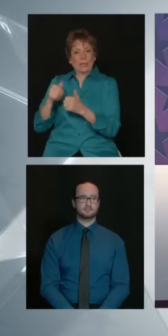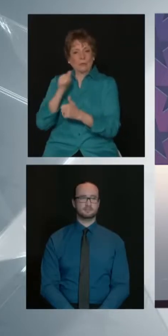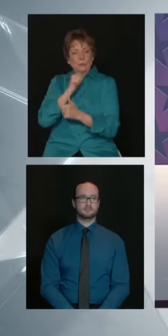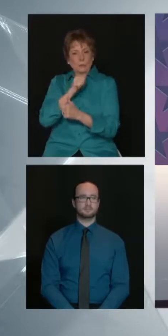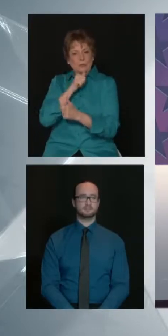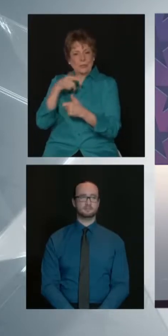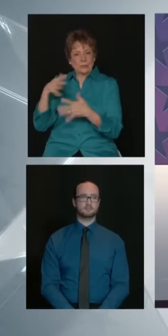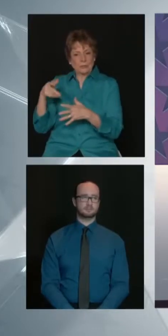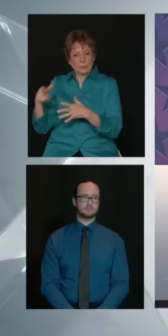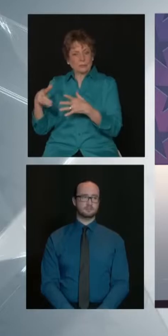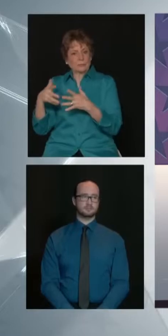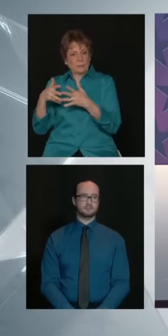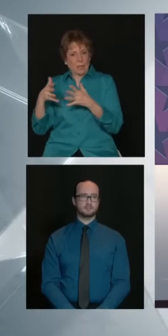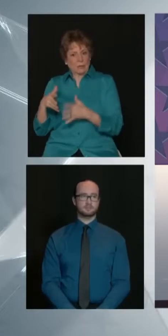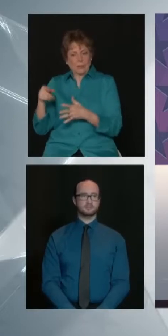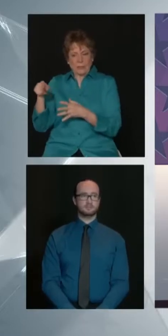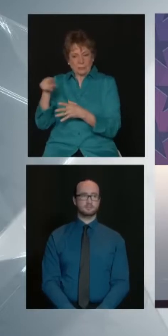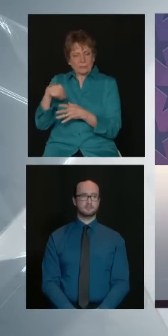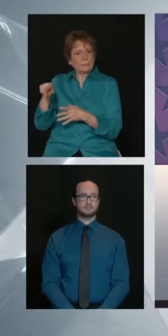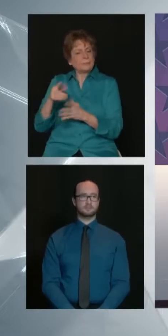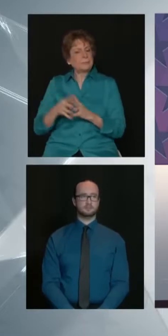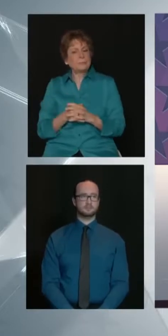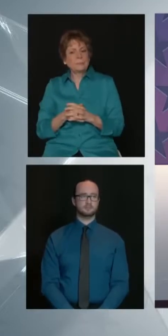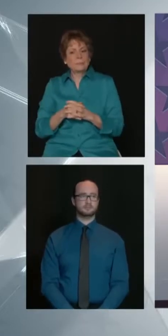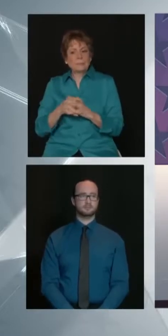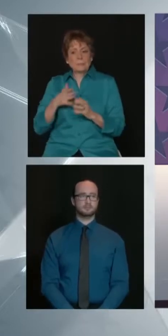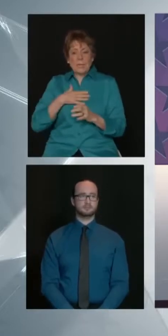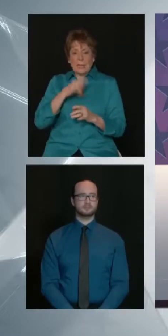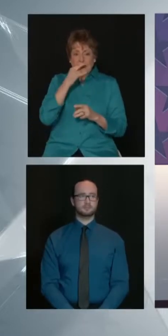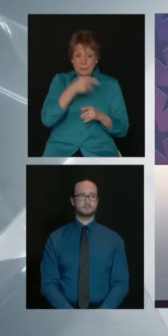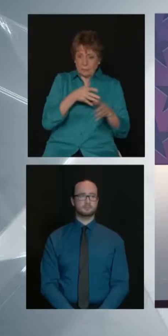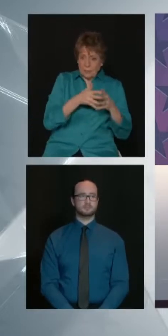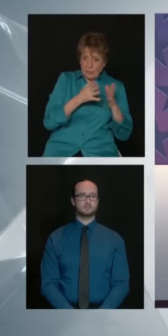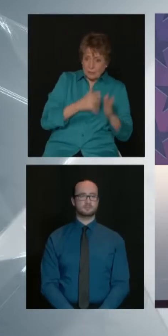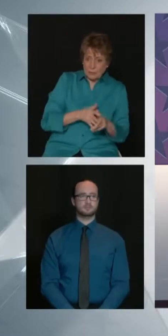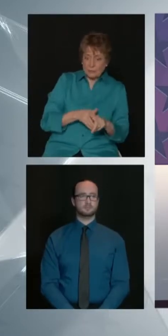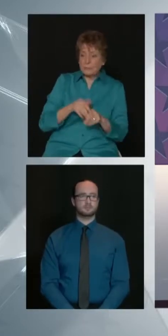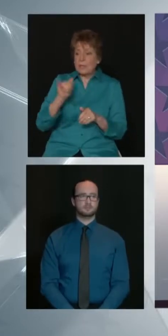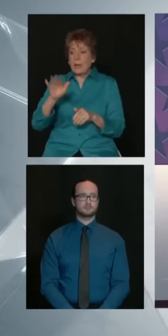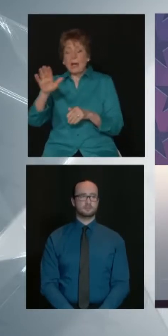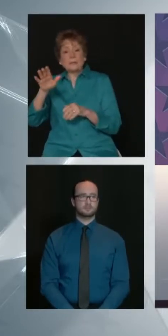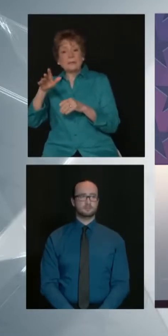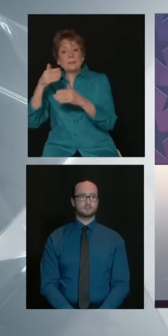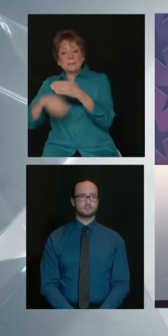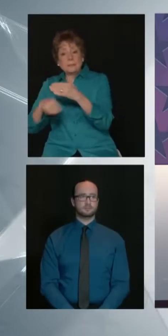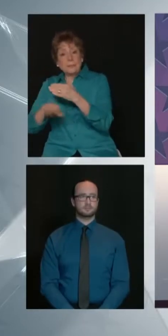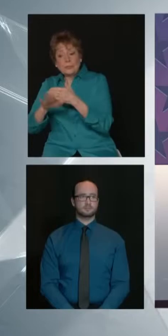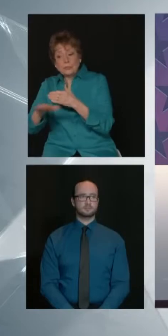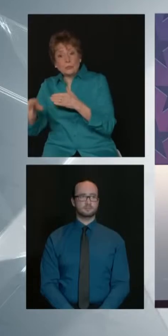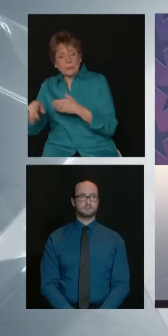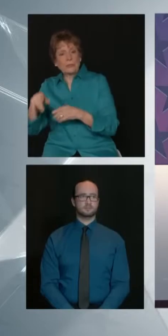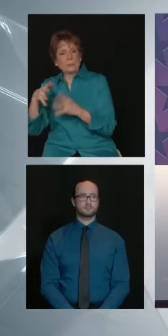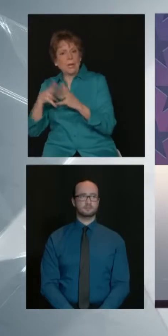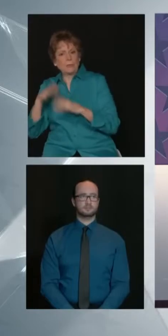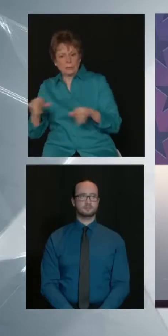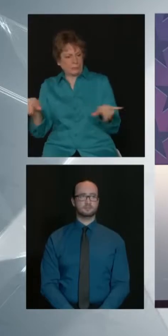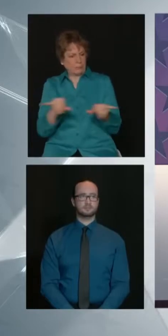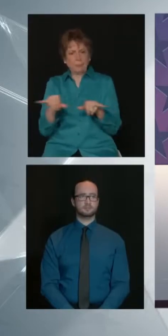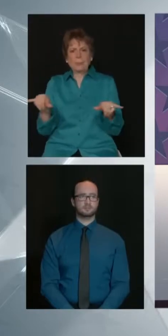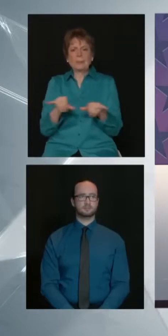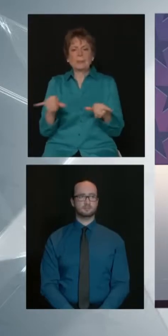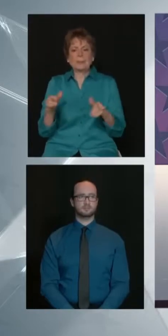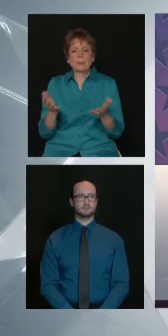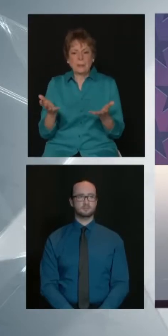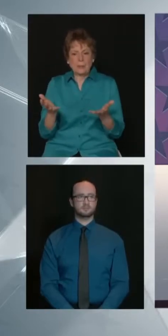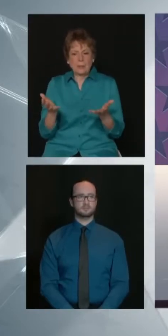lives in Tucson. My granddaughter lives in Tucson. I think of dreamers no different. You know, my opponent, Blake Masters, on the other